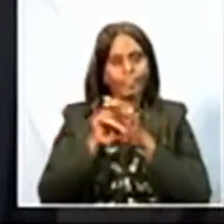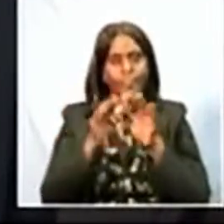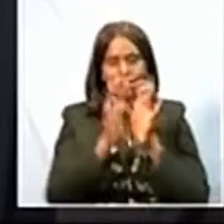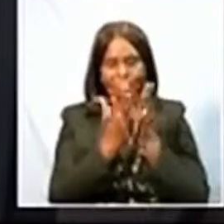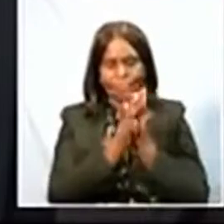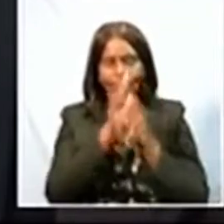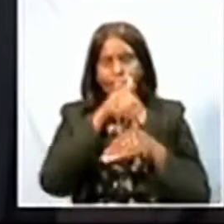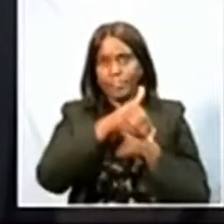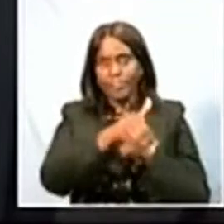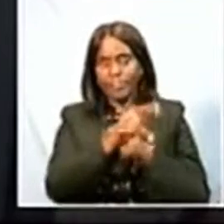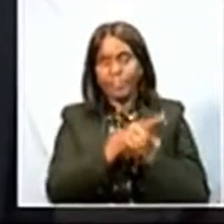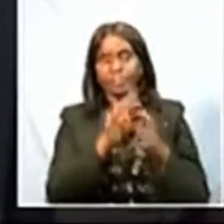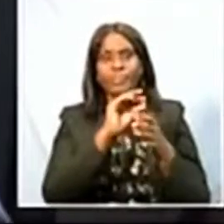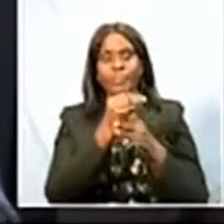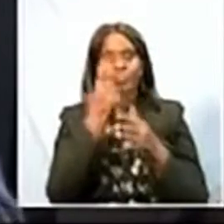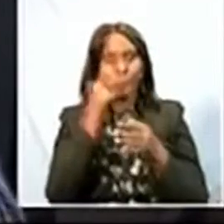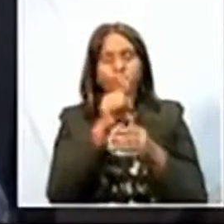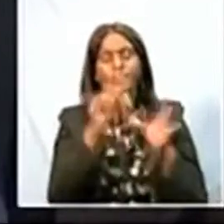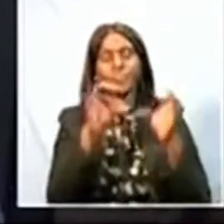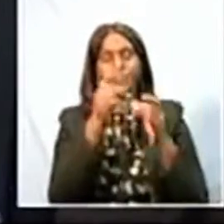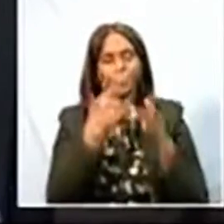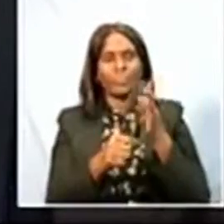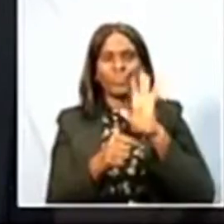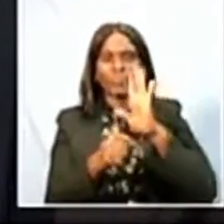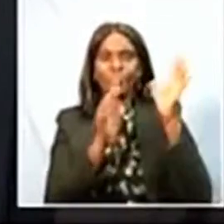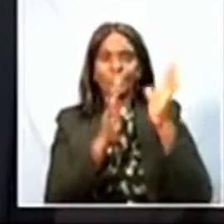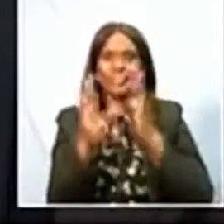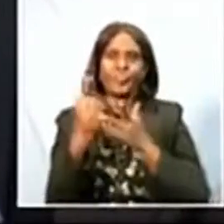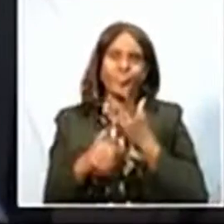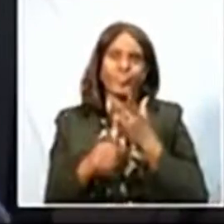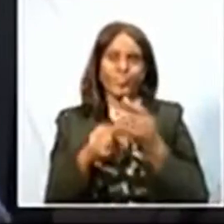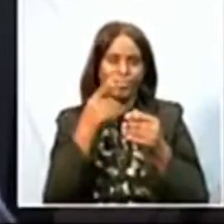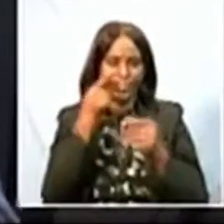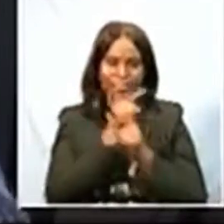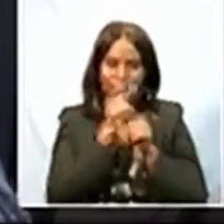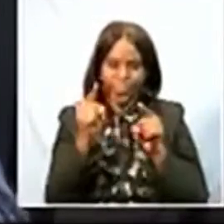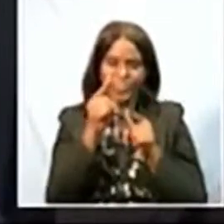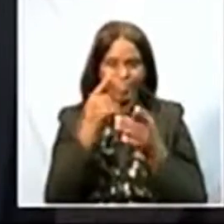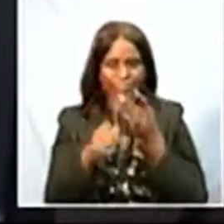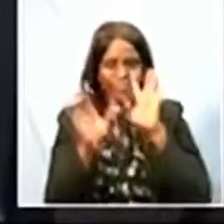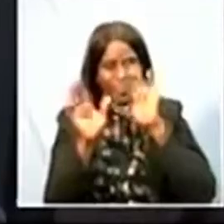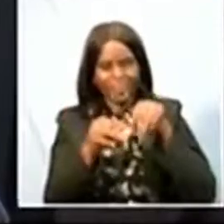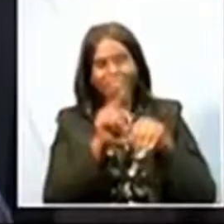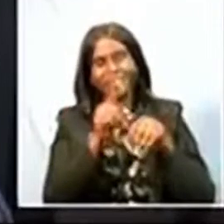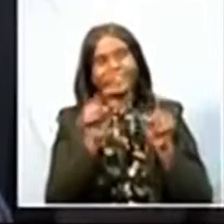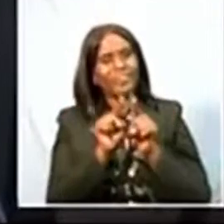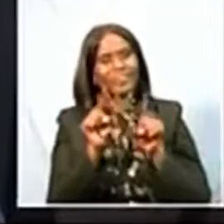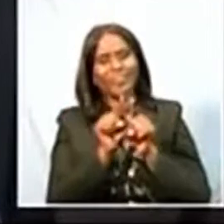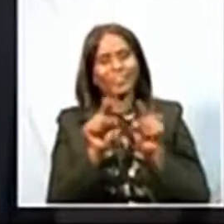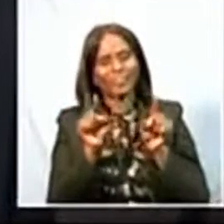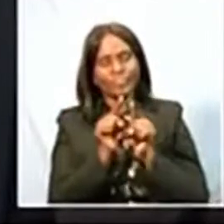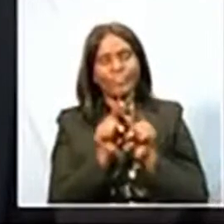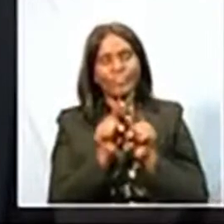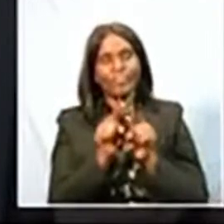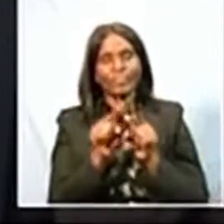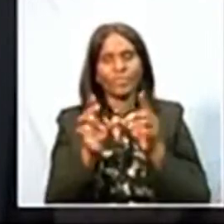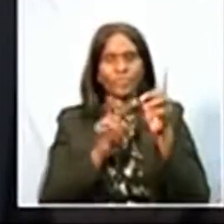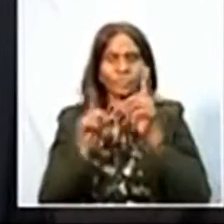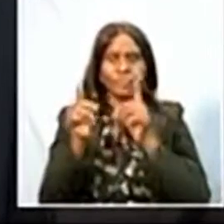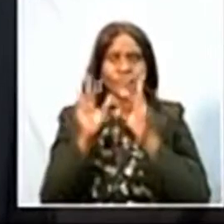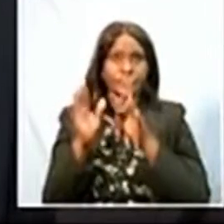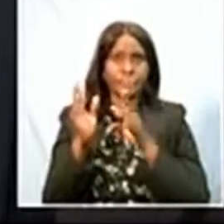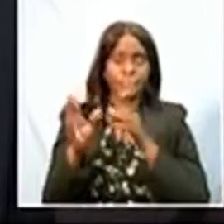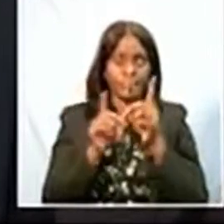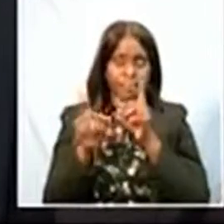asset register of the council. So what was the intention of just letting it go like that? Then the